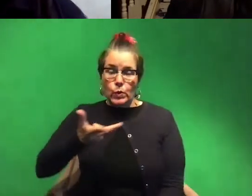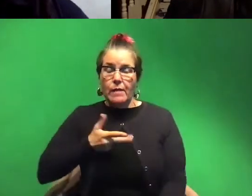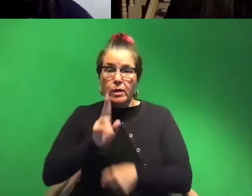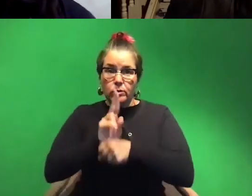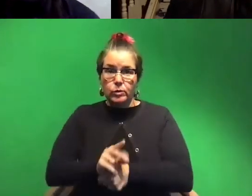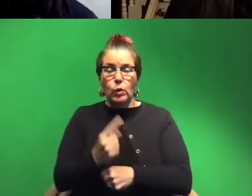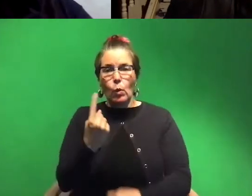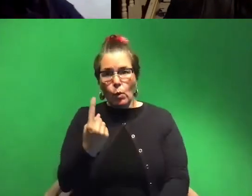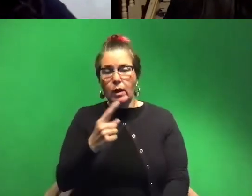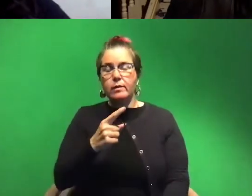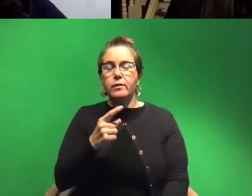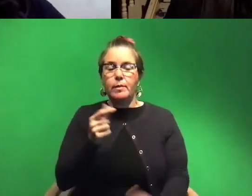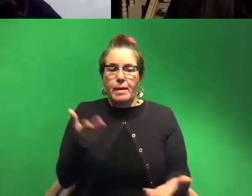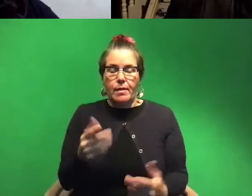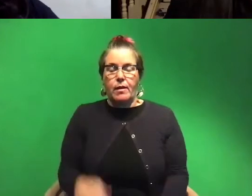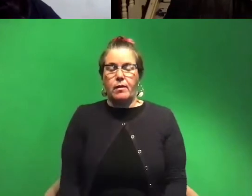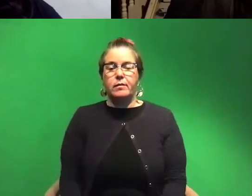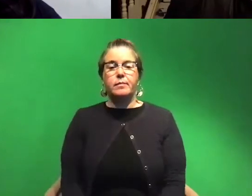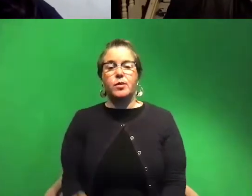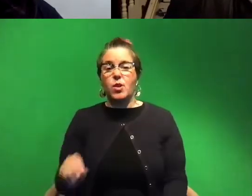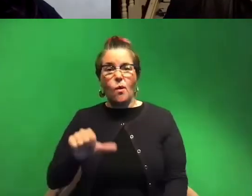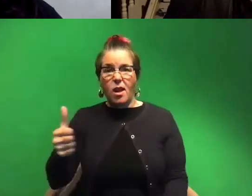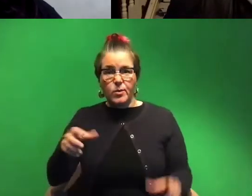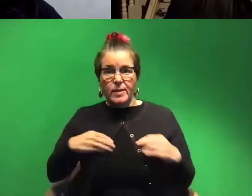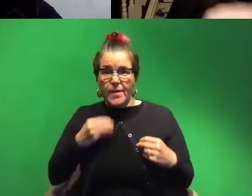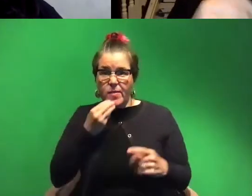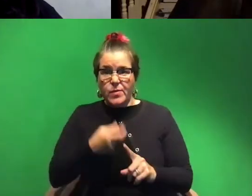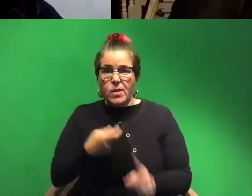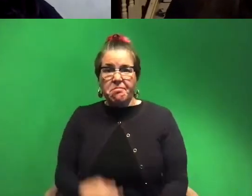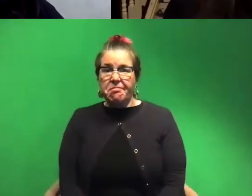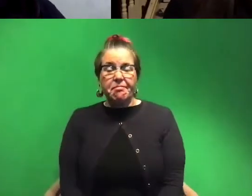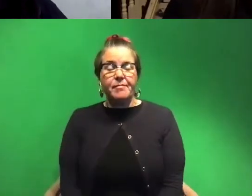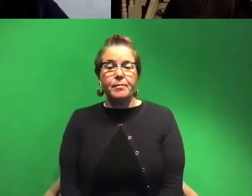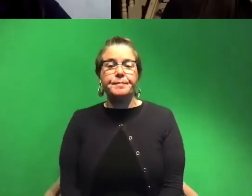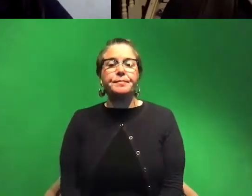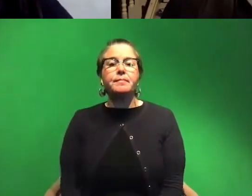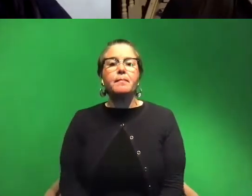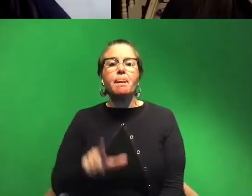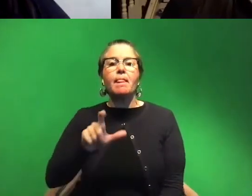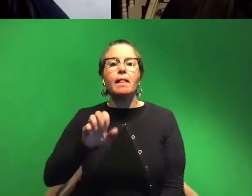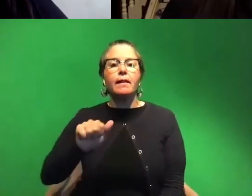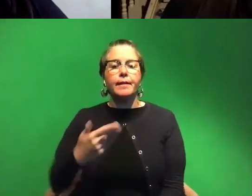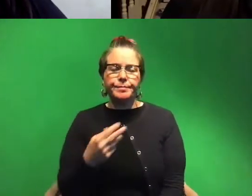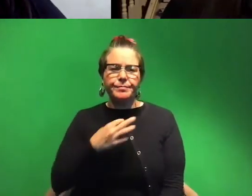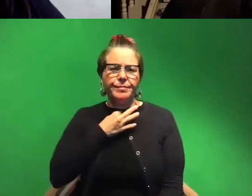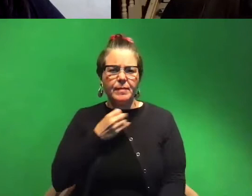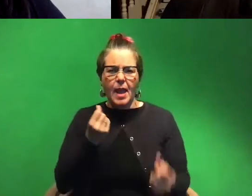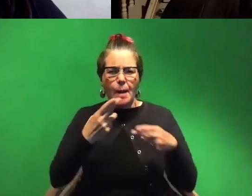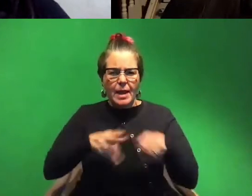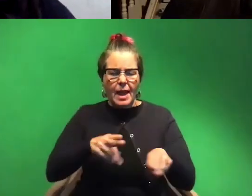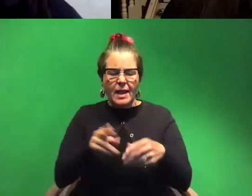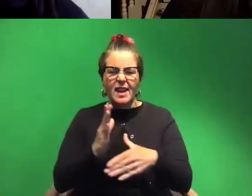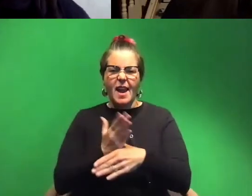3 of us could be there, but no one else. Wow. All right. Next question. Leah would like to know, how many eggs on average